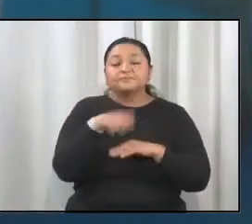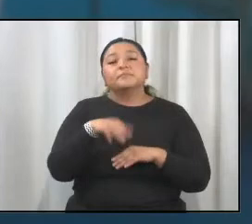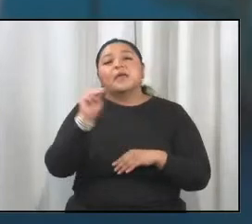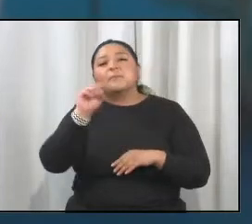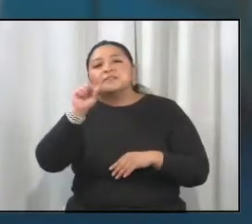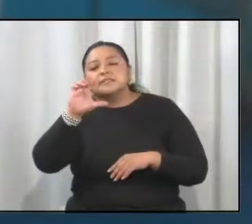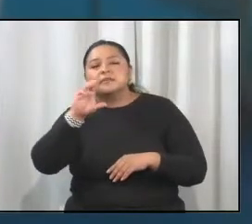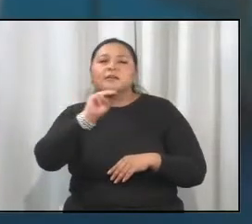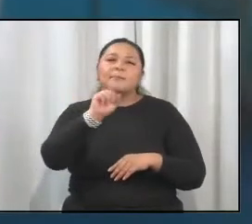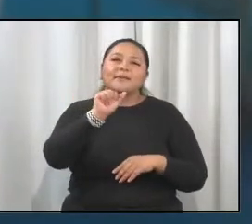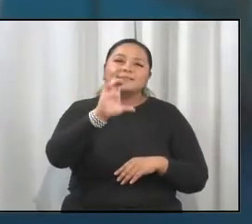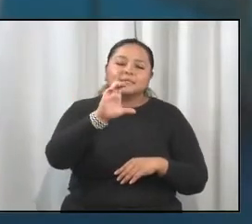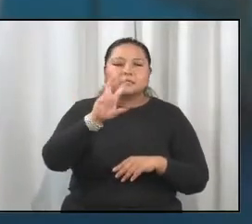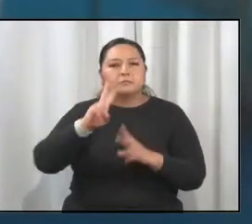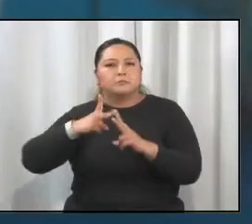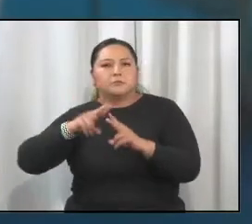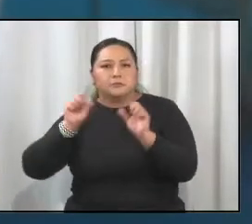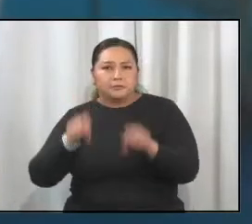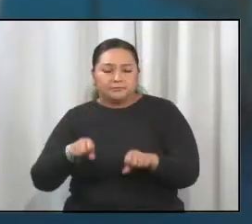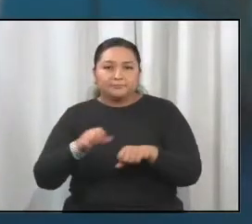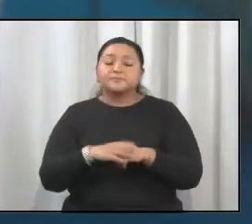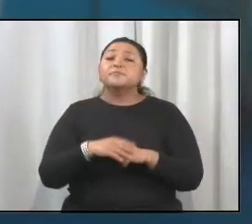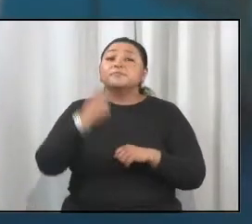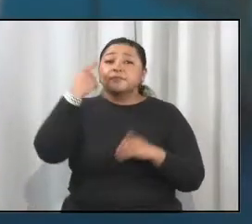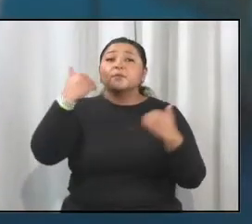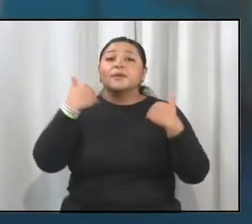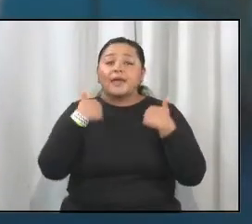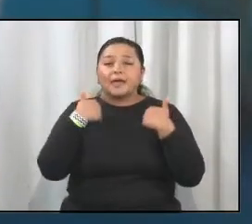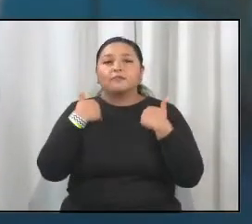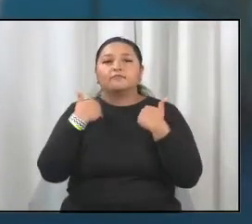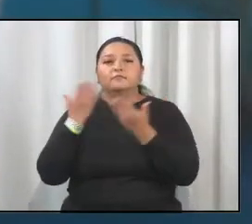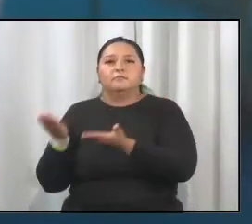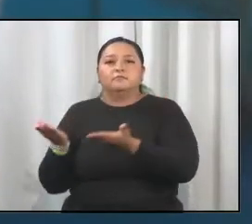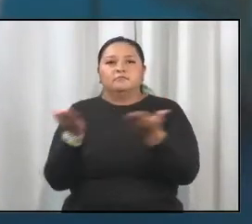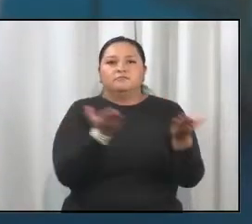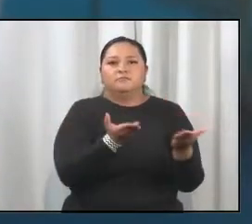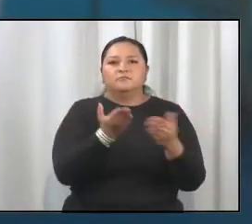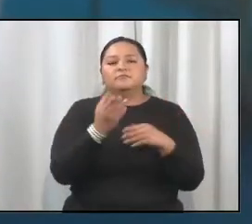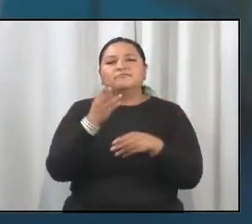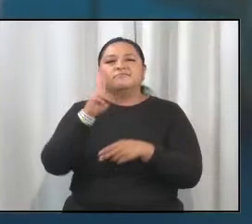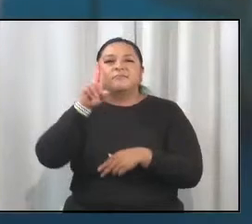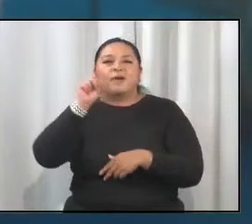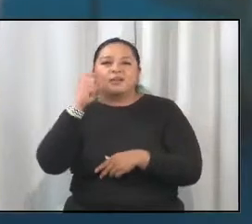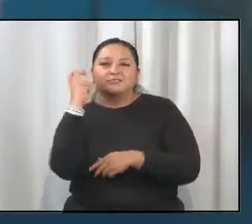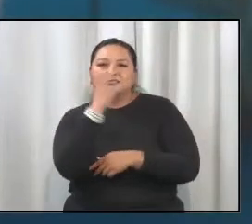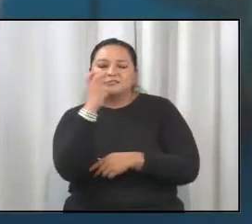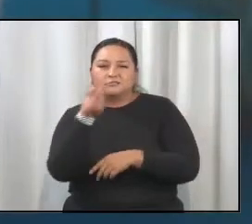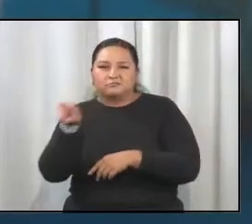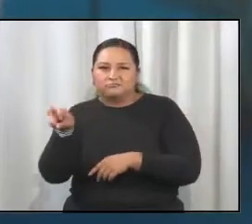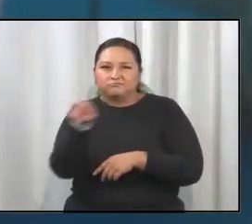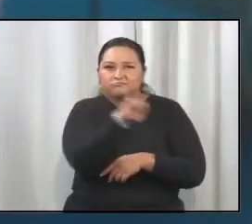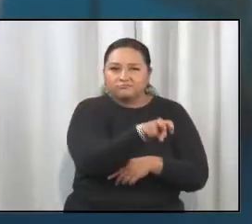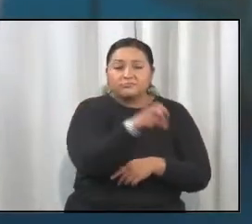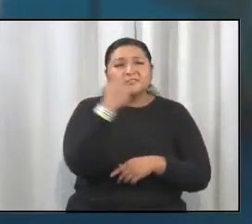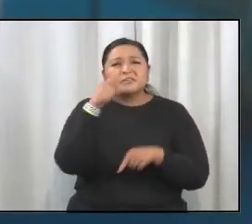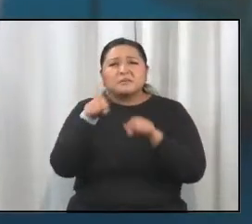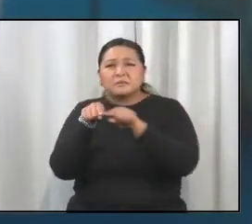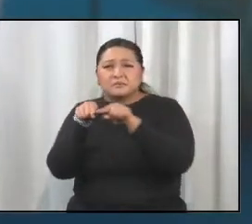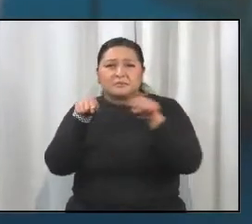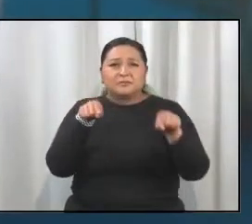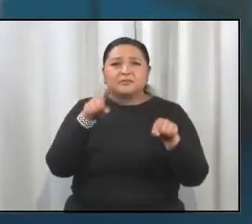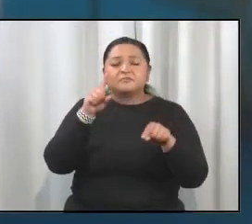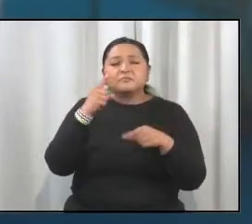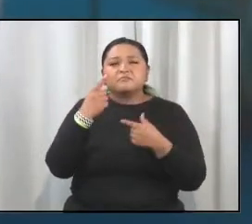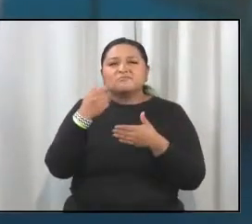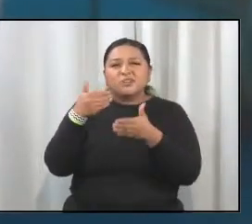will be a shuttle service for clients between the emergency shelter and the Multi-Service Center, and it's only a mile in between, or less than a mile, between the Multi-Service Center